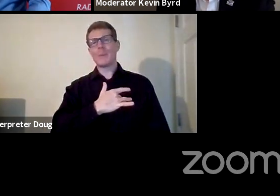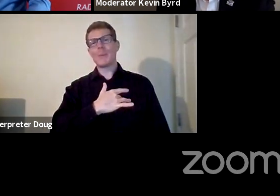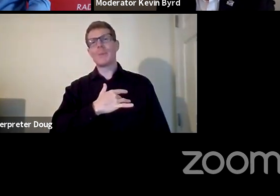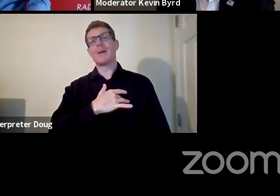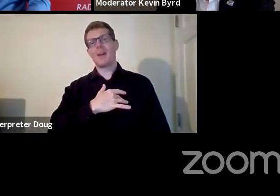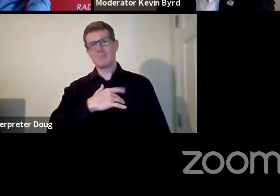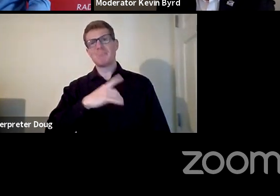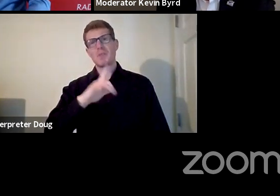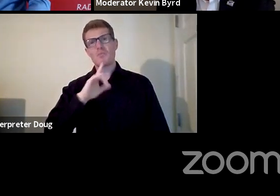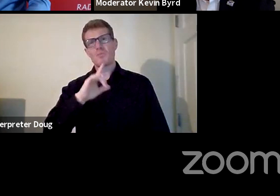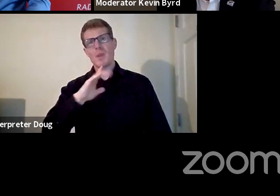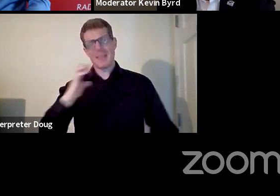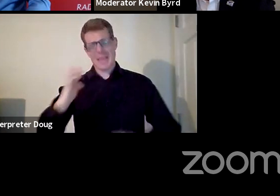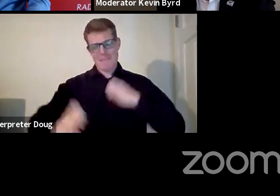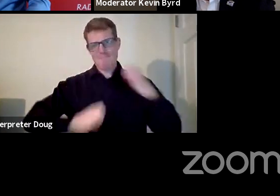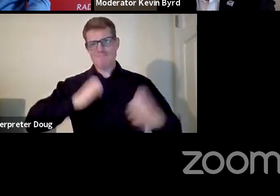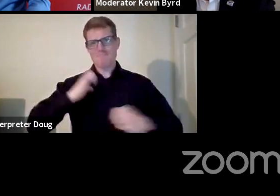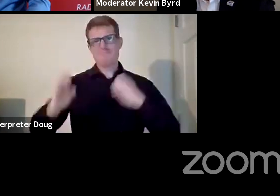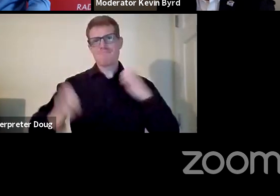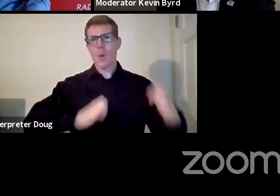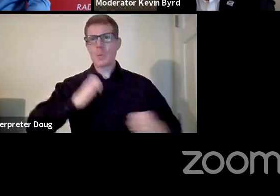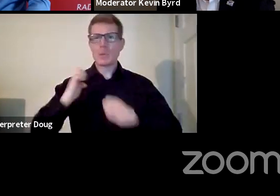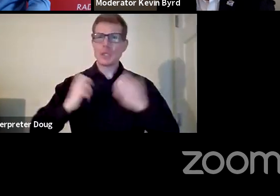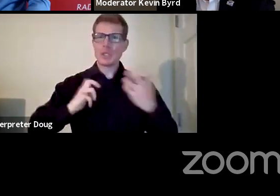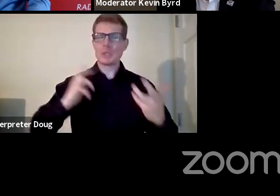very emotional at times